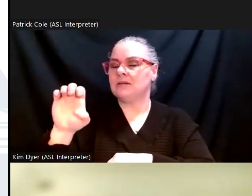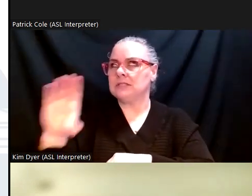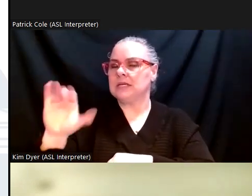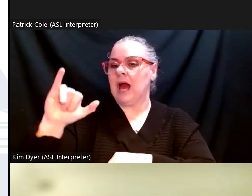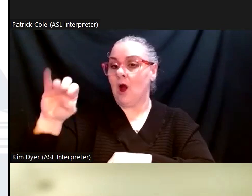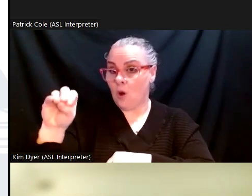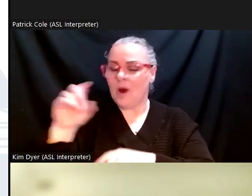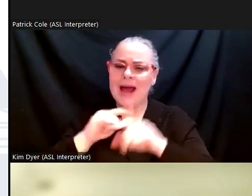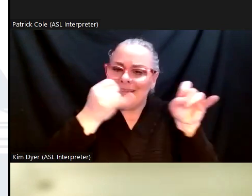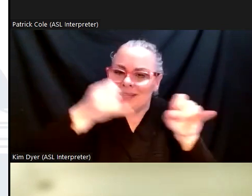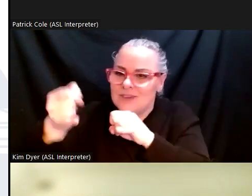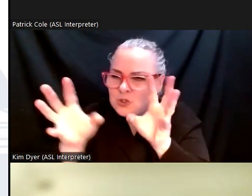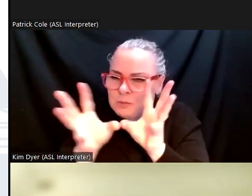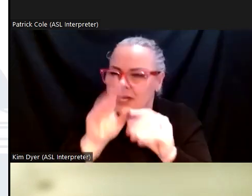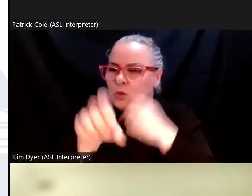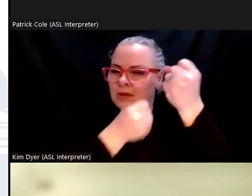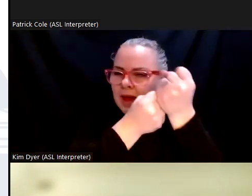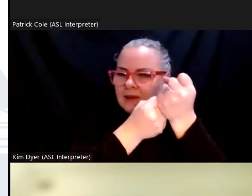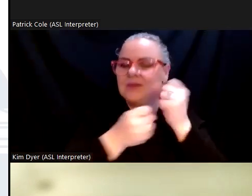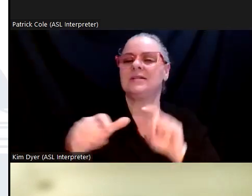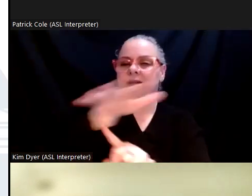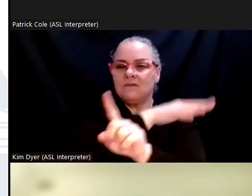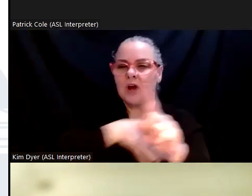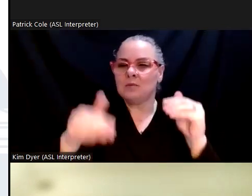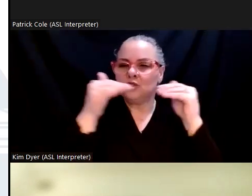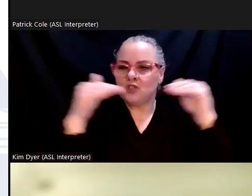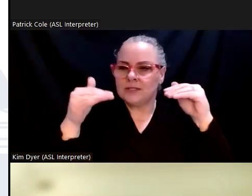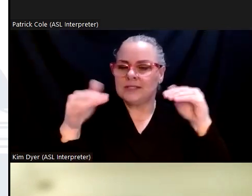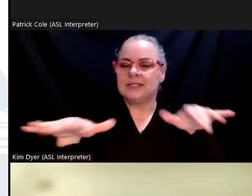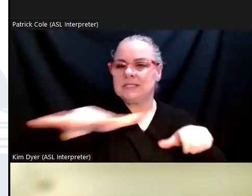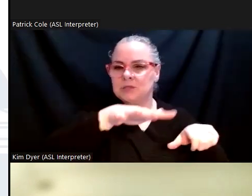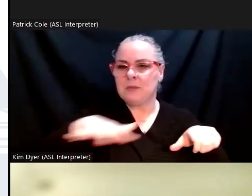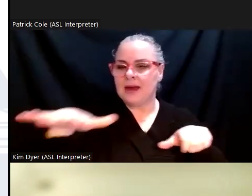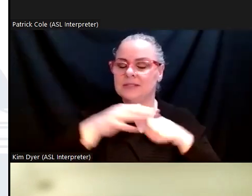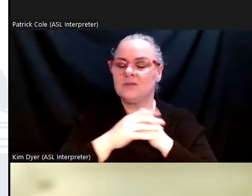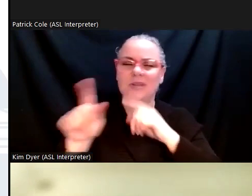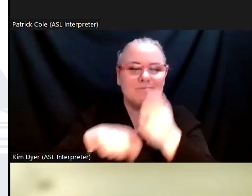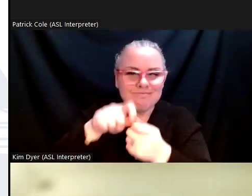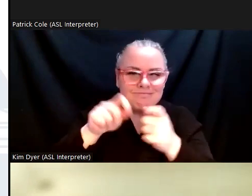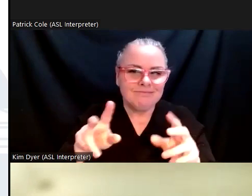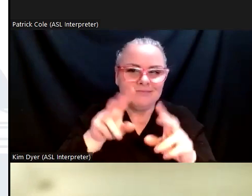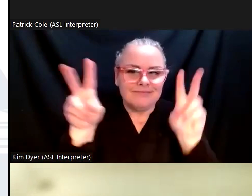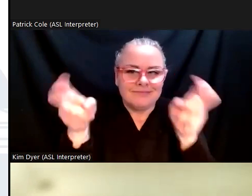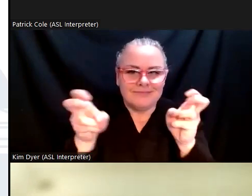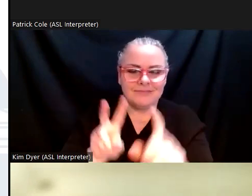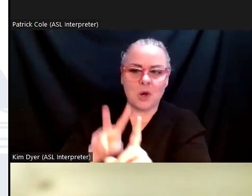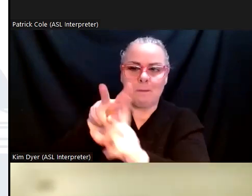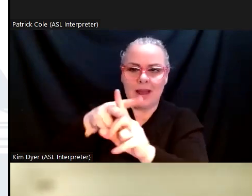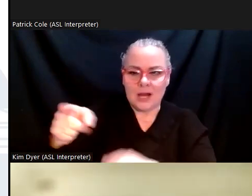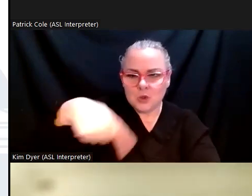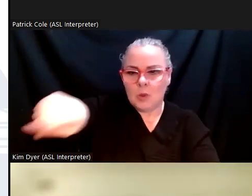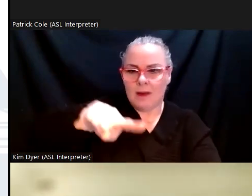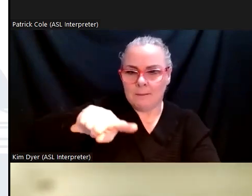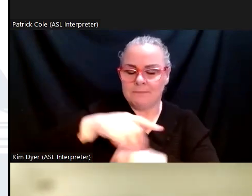individual meetings with advocates in the environmental justice space on particular issues of interest to them. Just